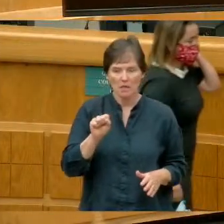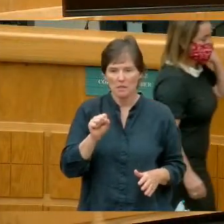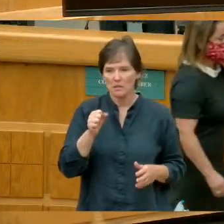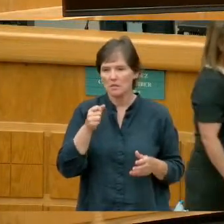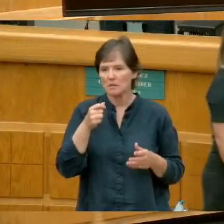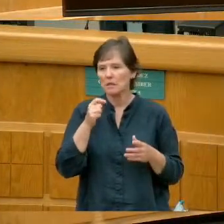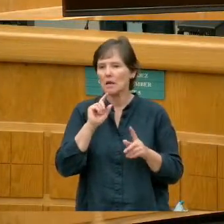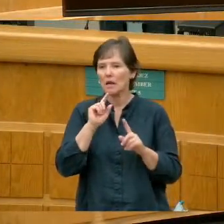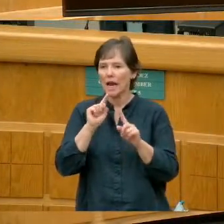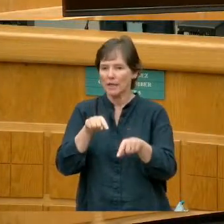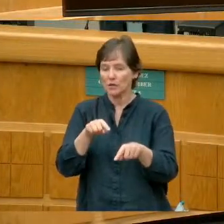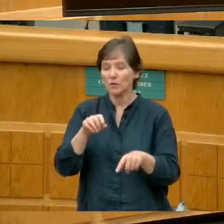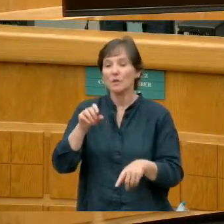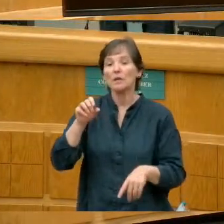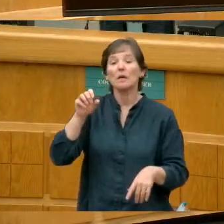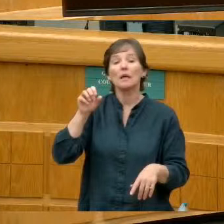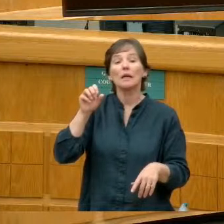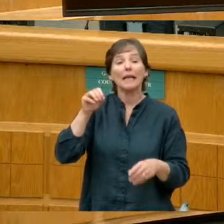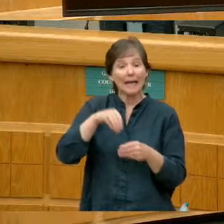are testing